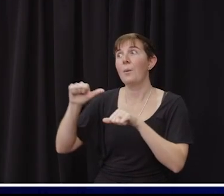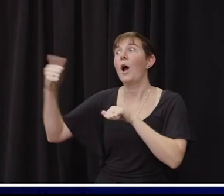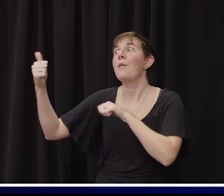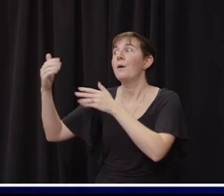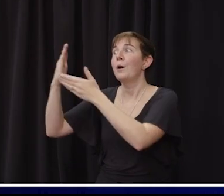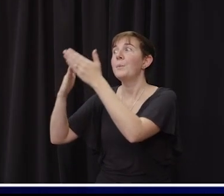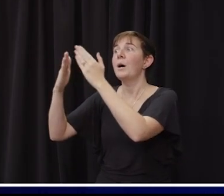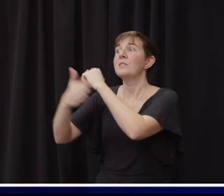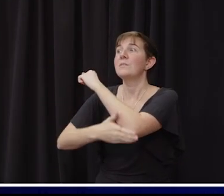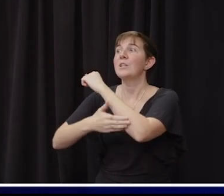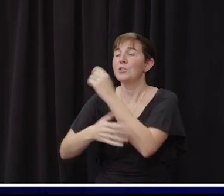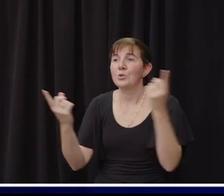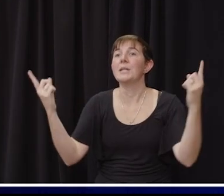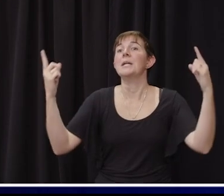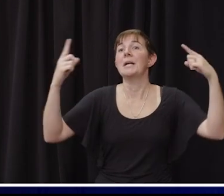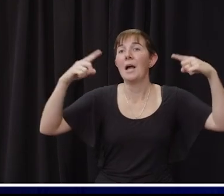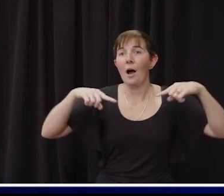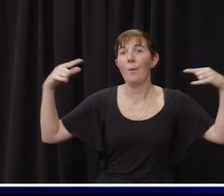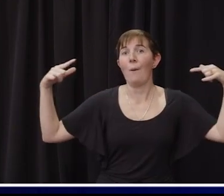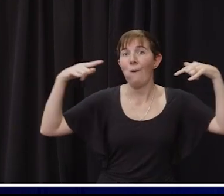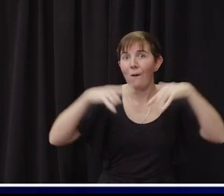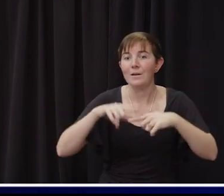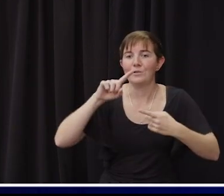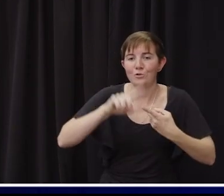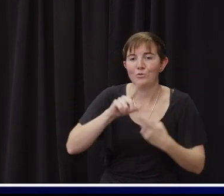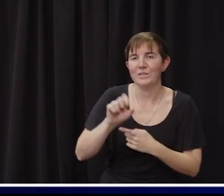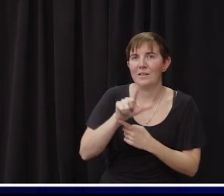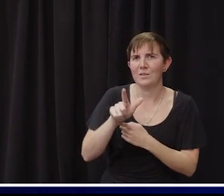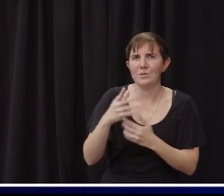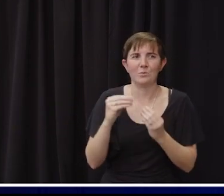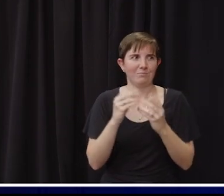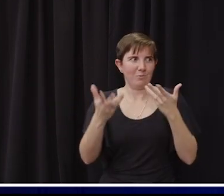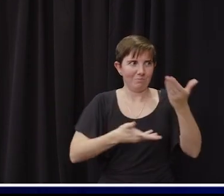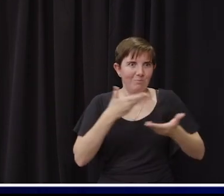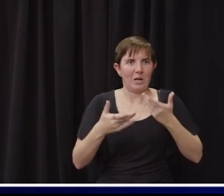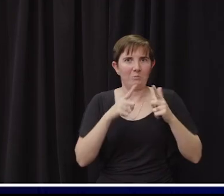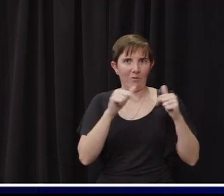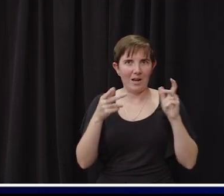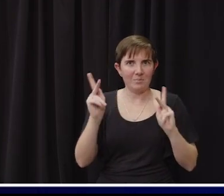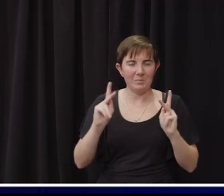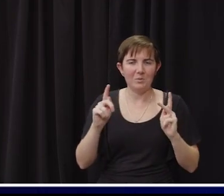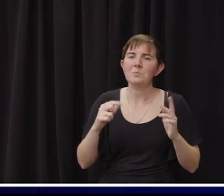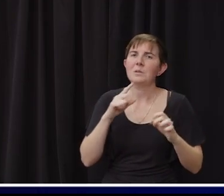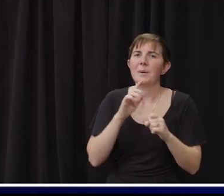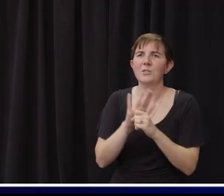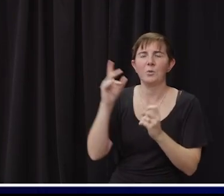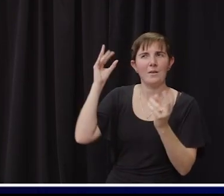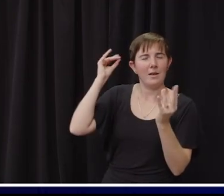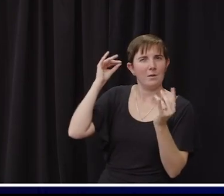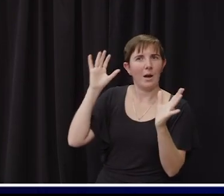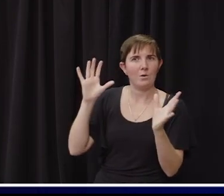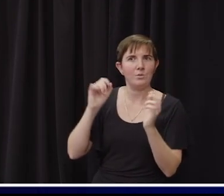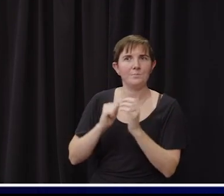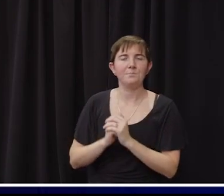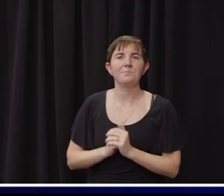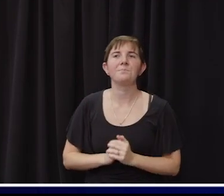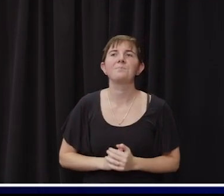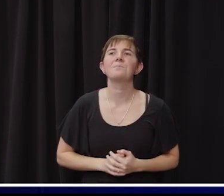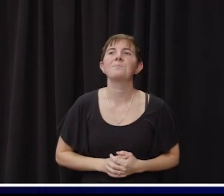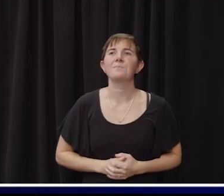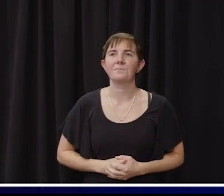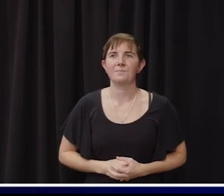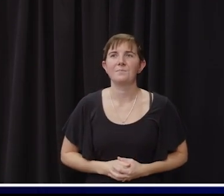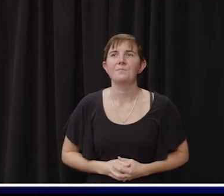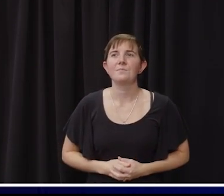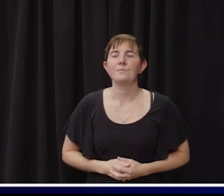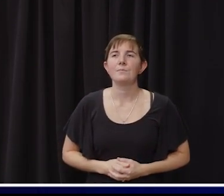are coming to St. Louis, so you know it's a variety. But that's something that we want to make sure we think about.